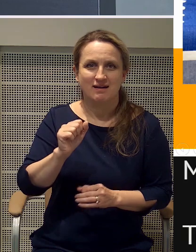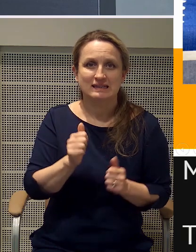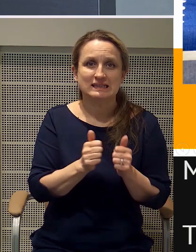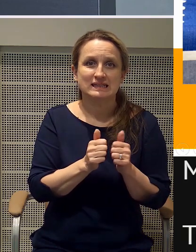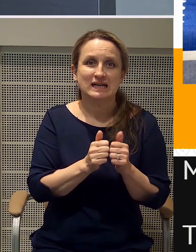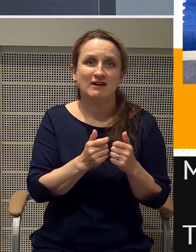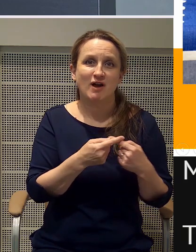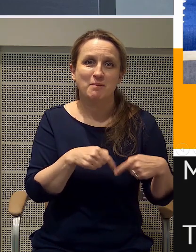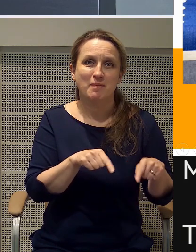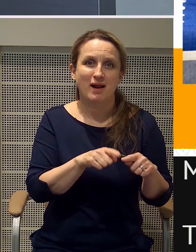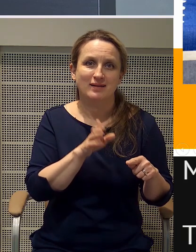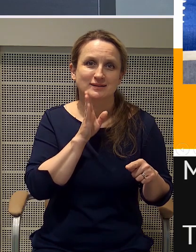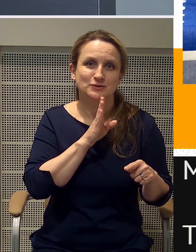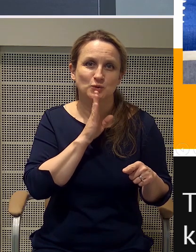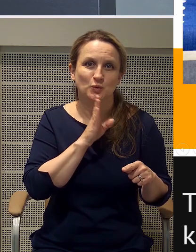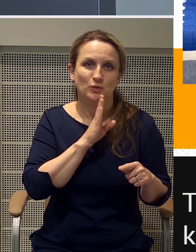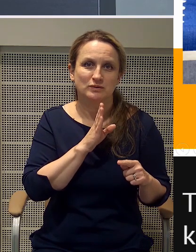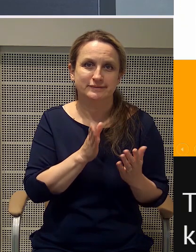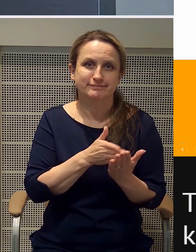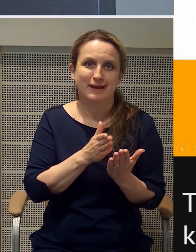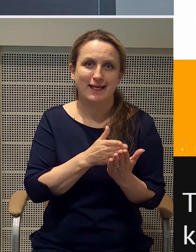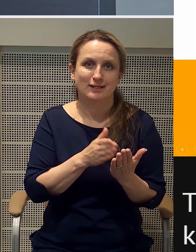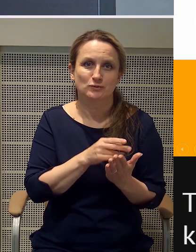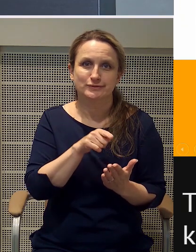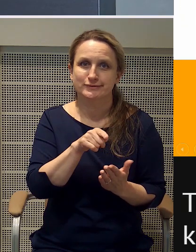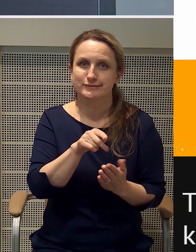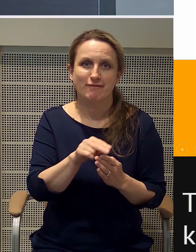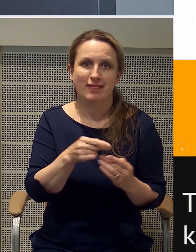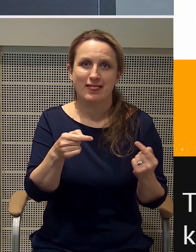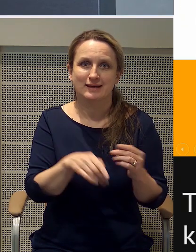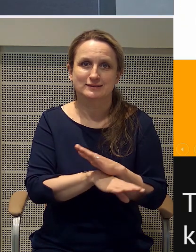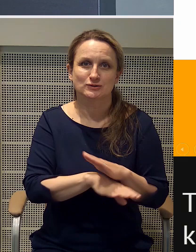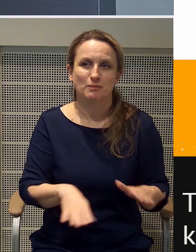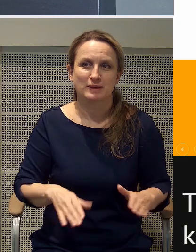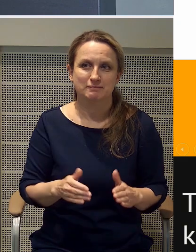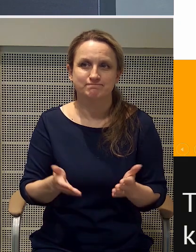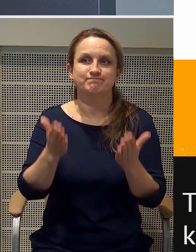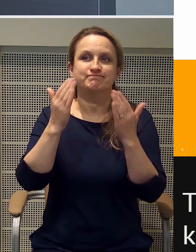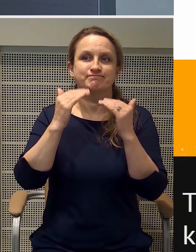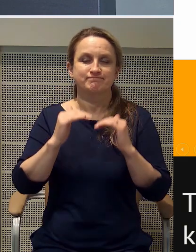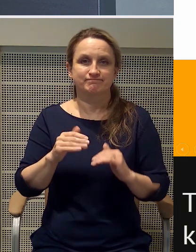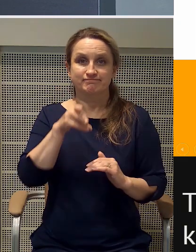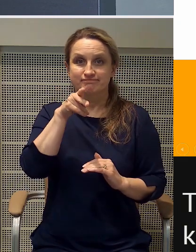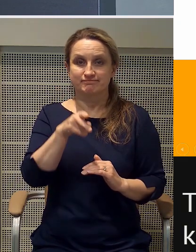Katerina is the girl next door that didn't fit the proceeding